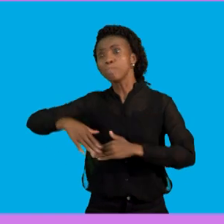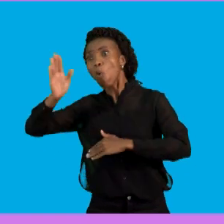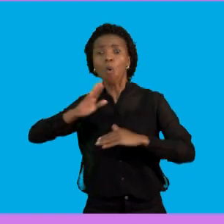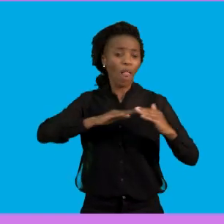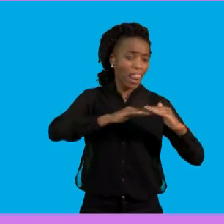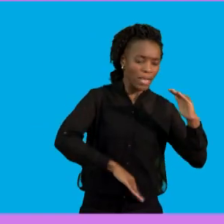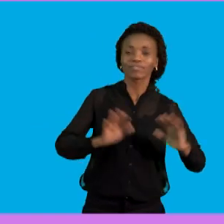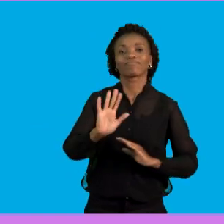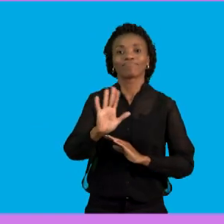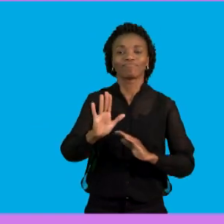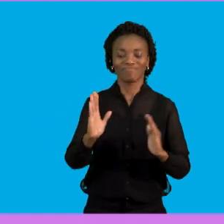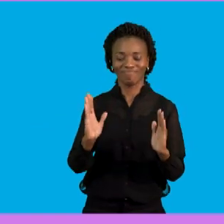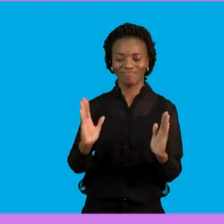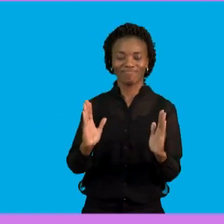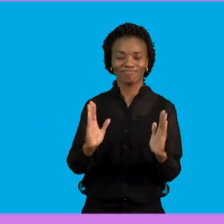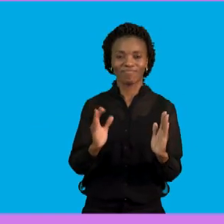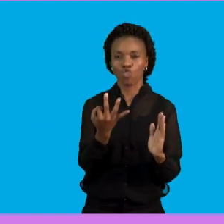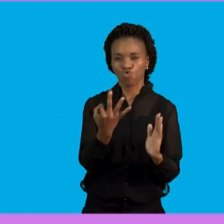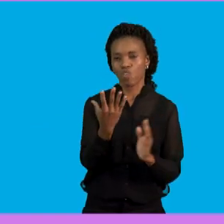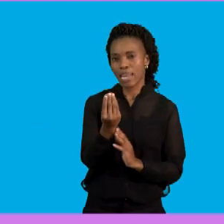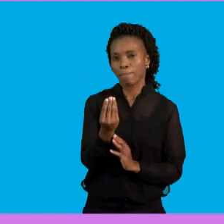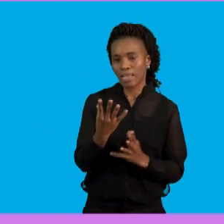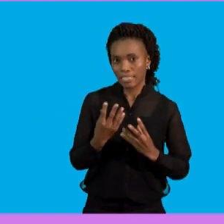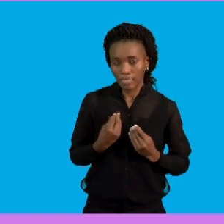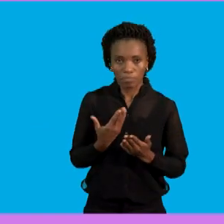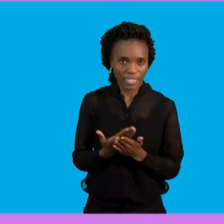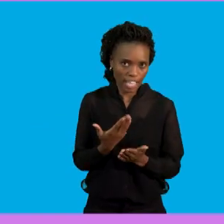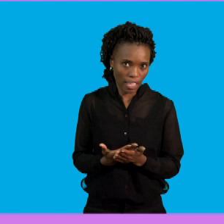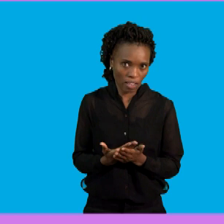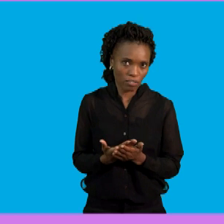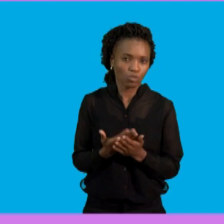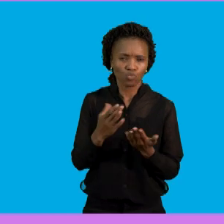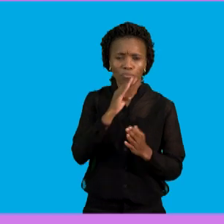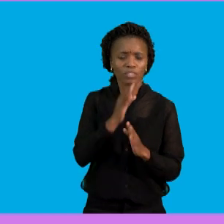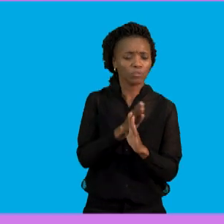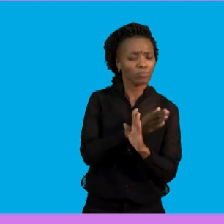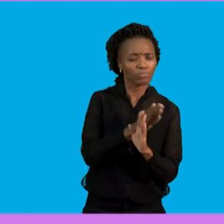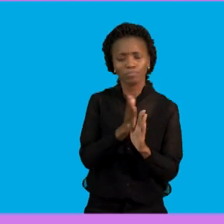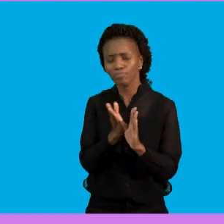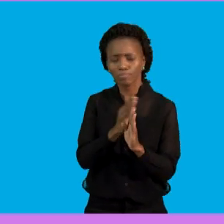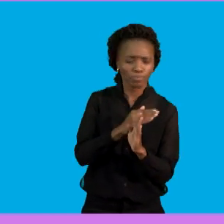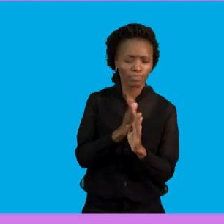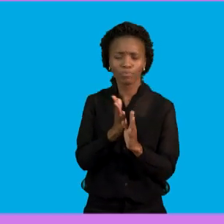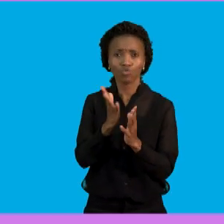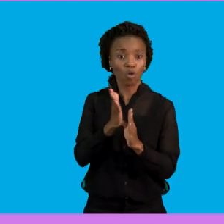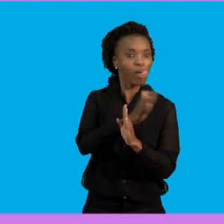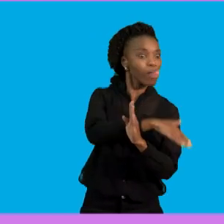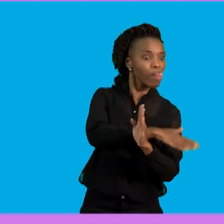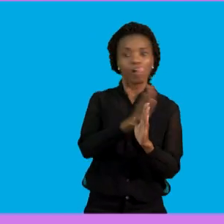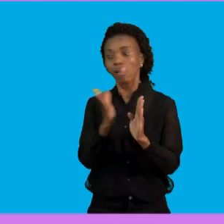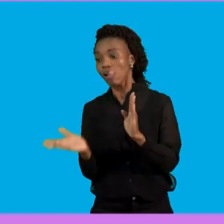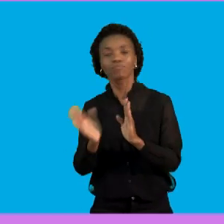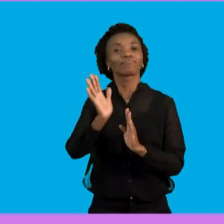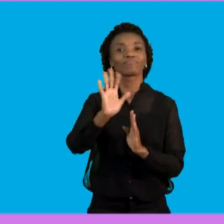centimeters, not more or not more than less than this. We are only going to get the same values or